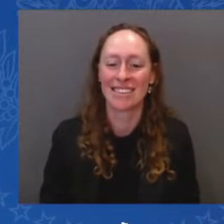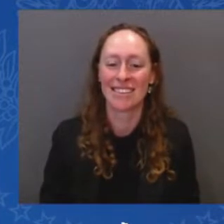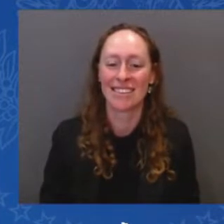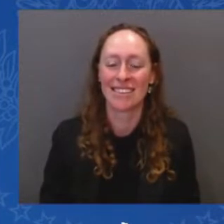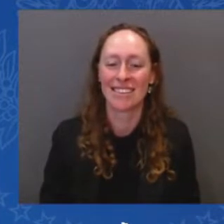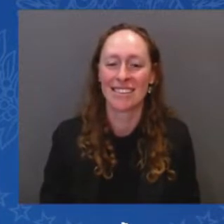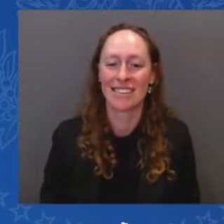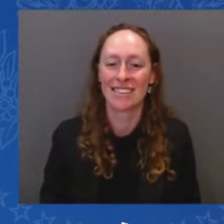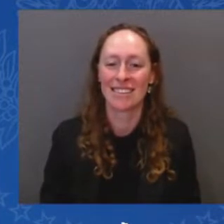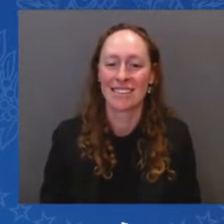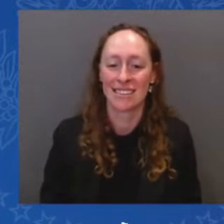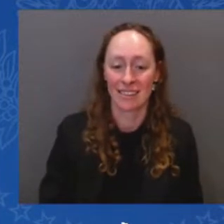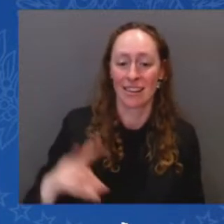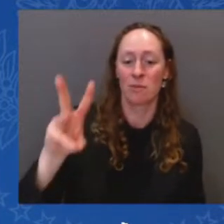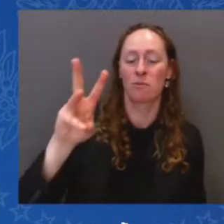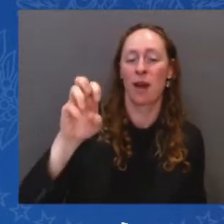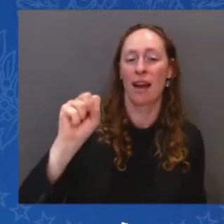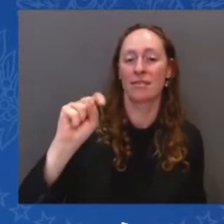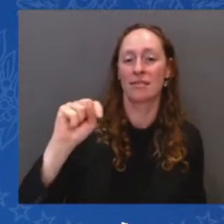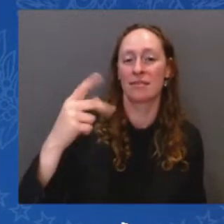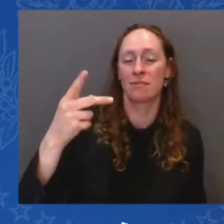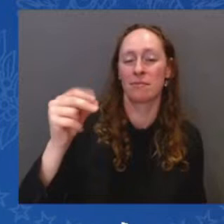you. Oh,